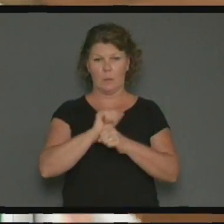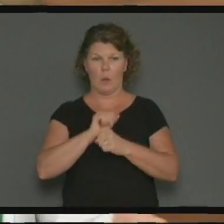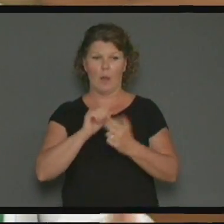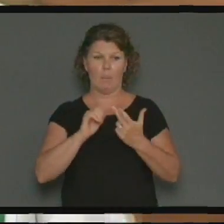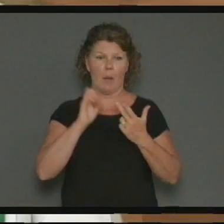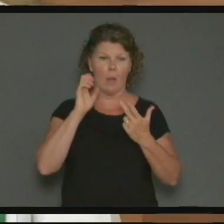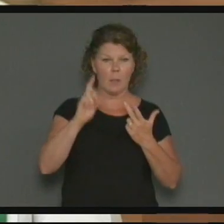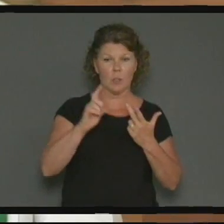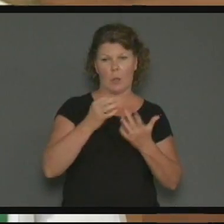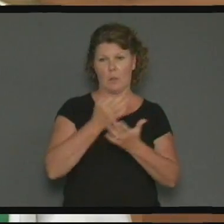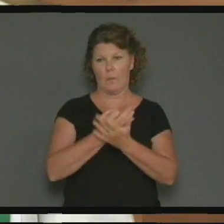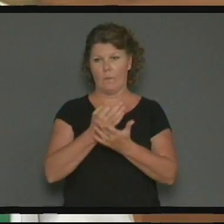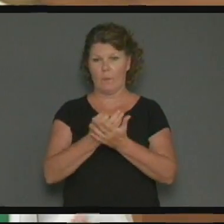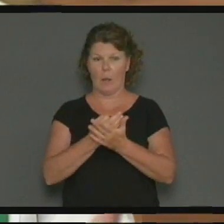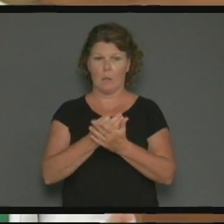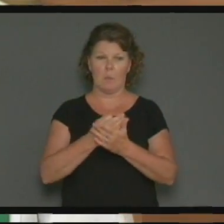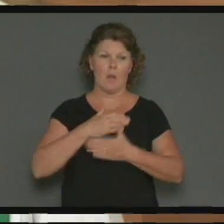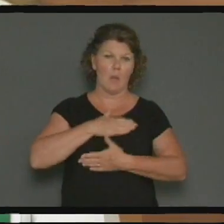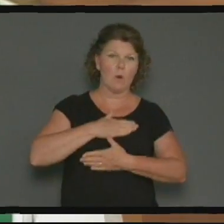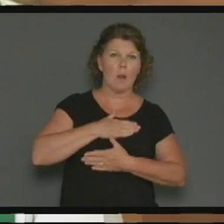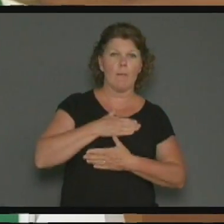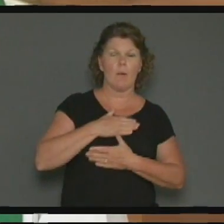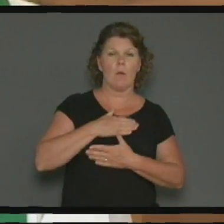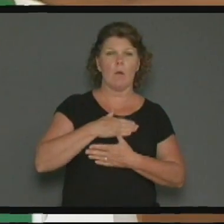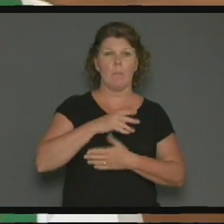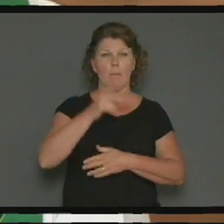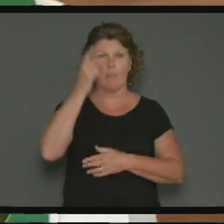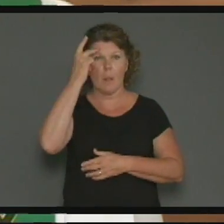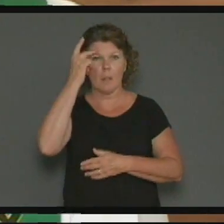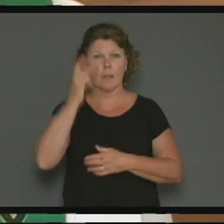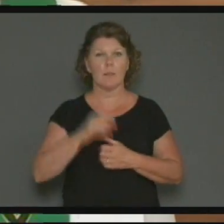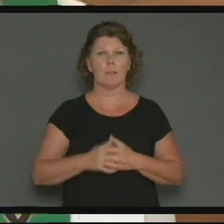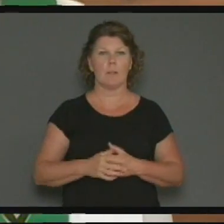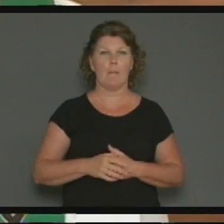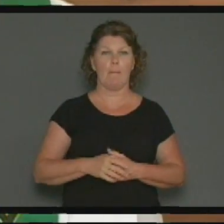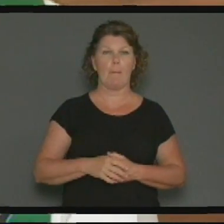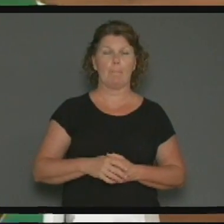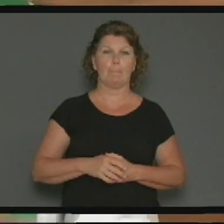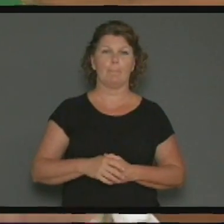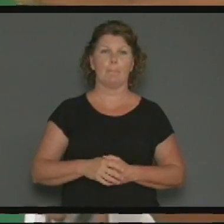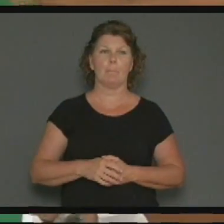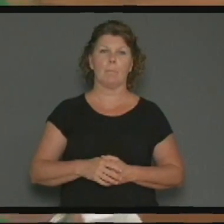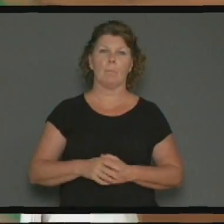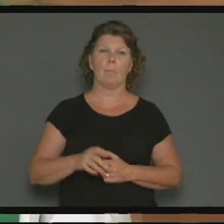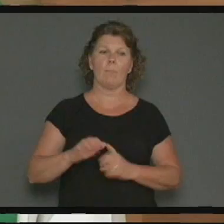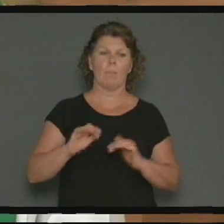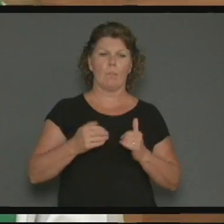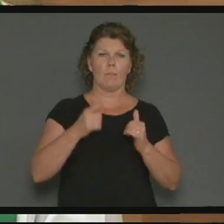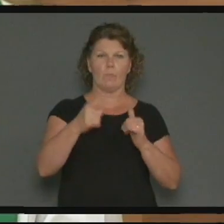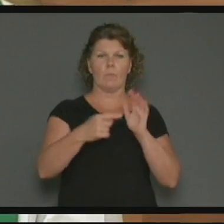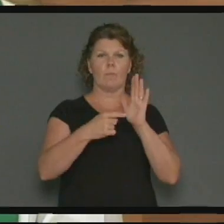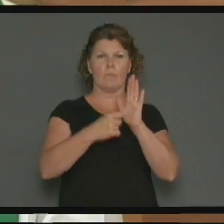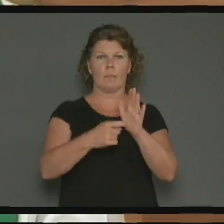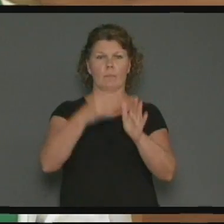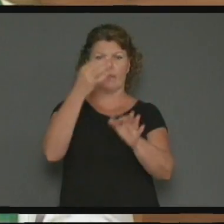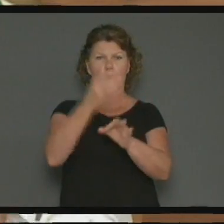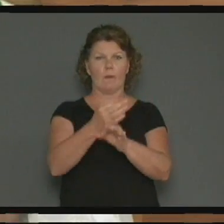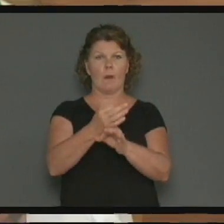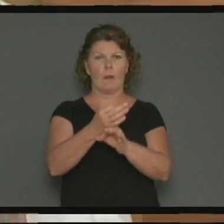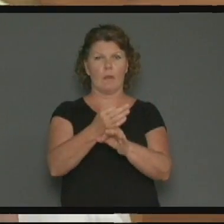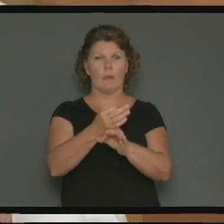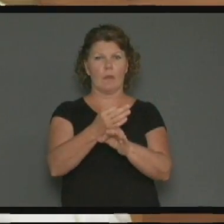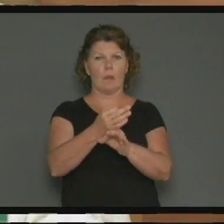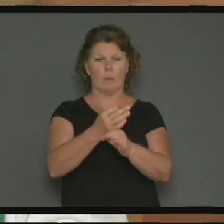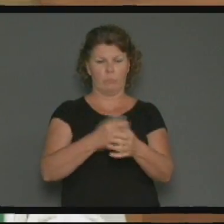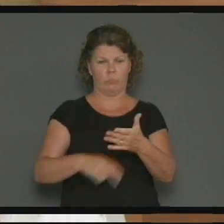our finances, our entertainment, our politics. How do you demonstrate your faith and make it